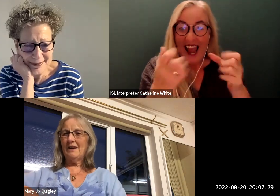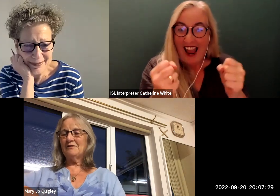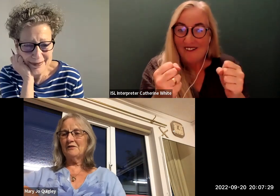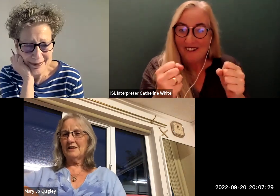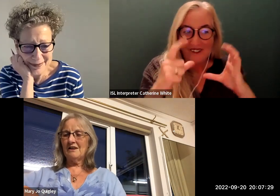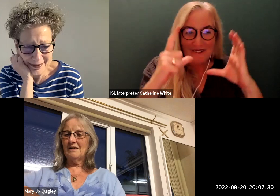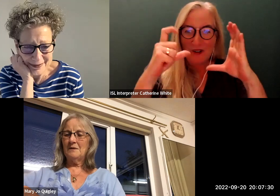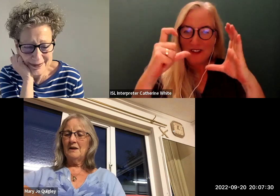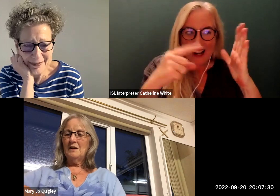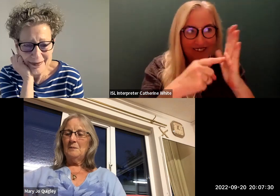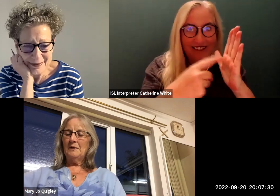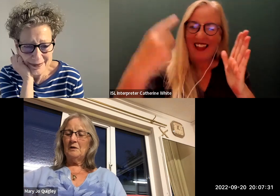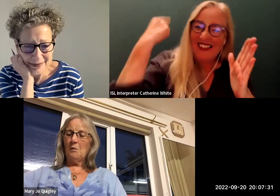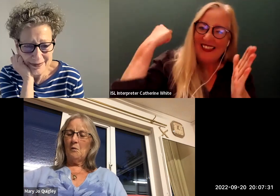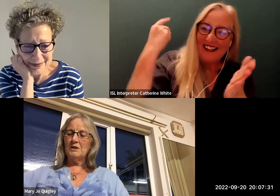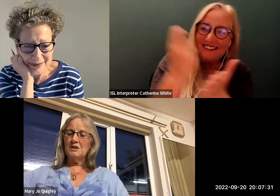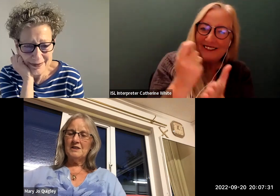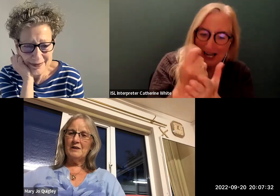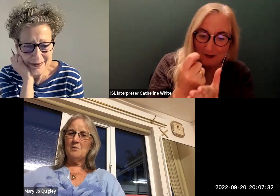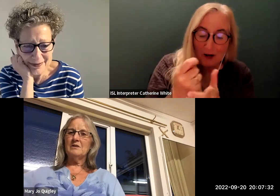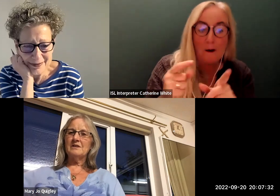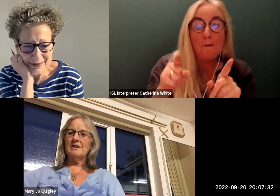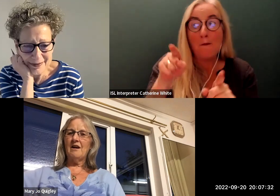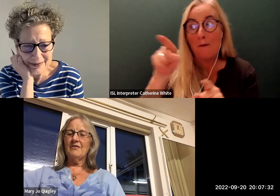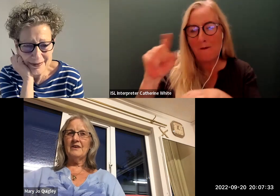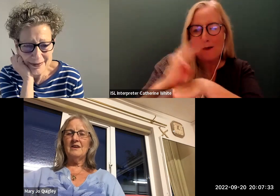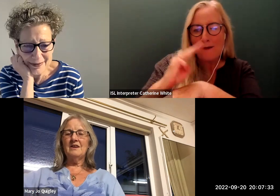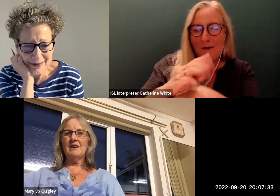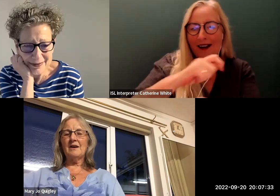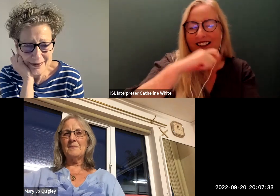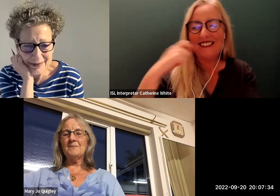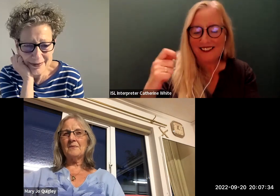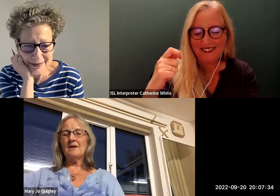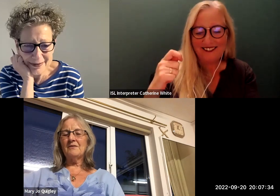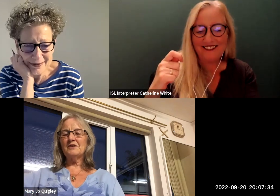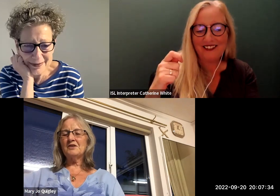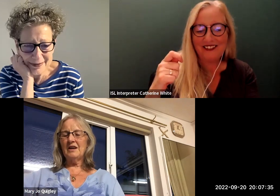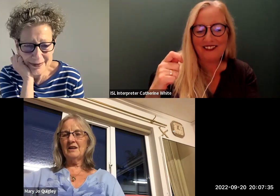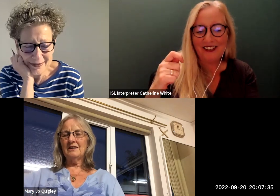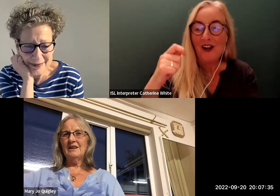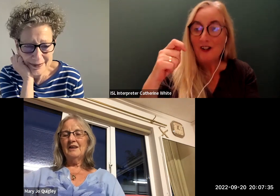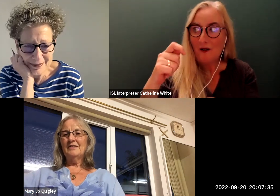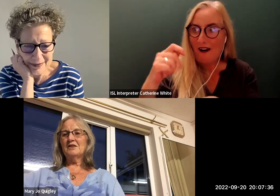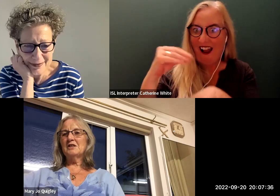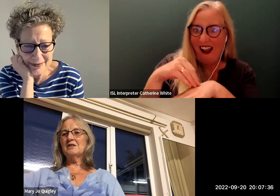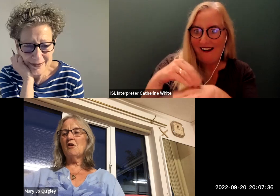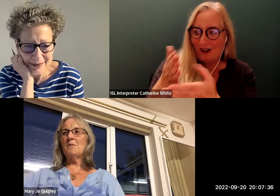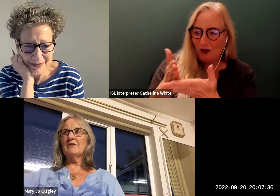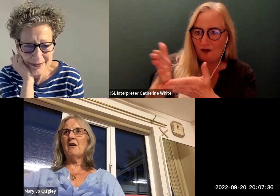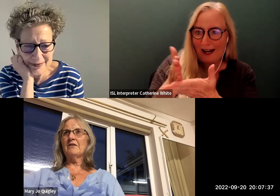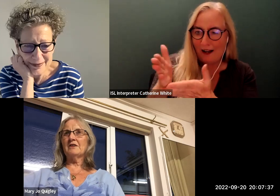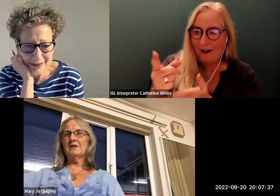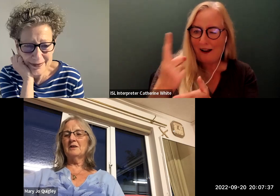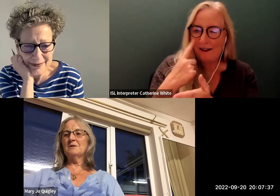we have of that time. But what she said was that on the train, that she saw